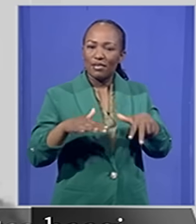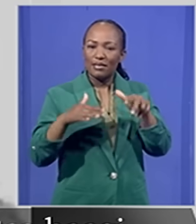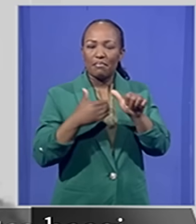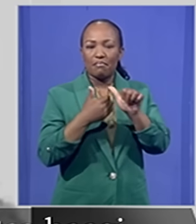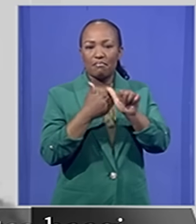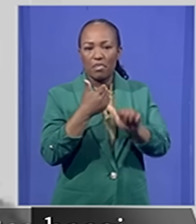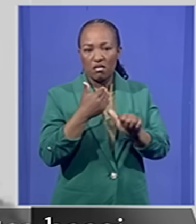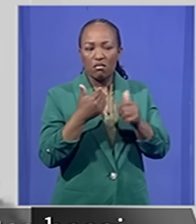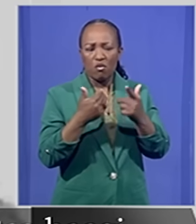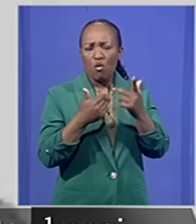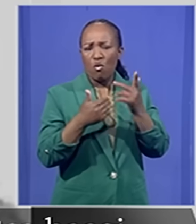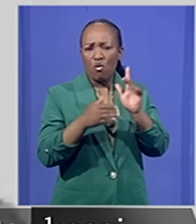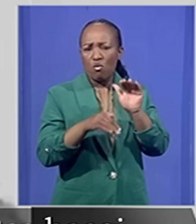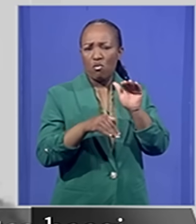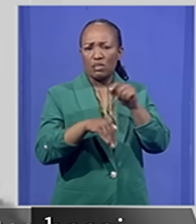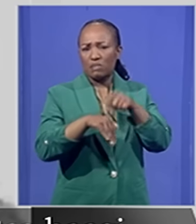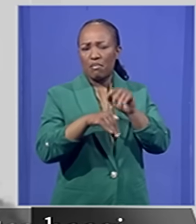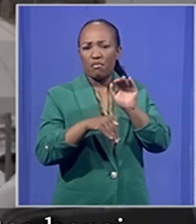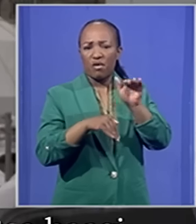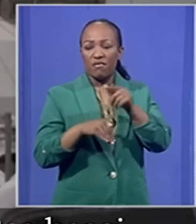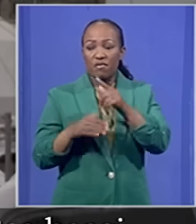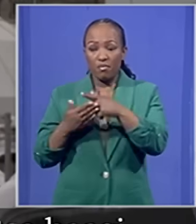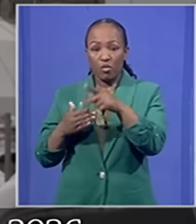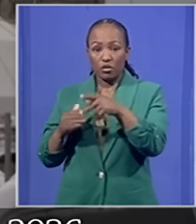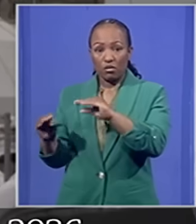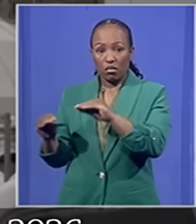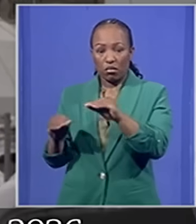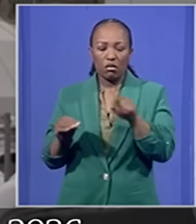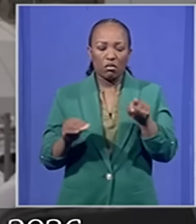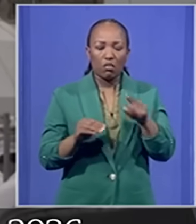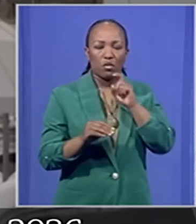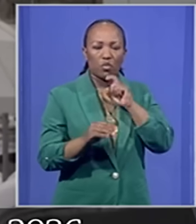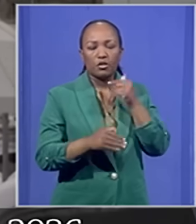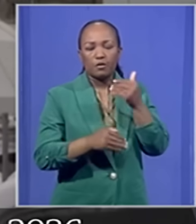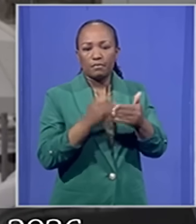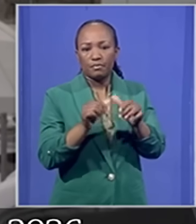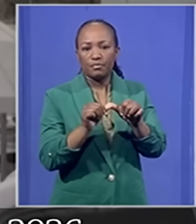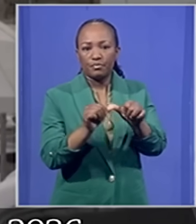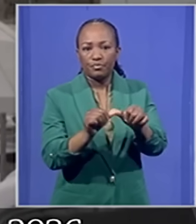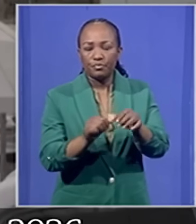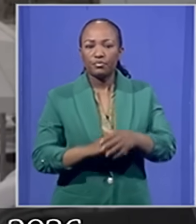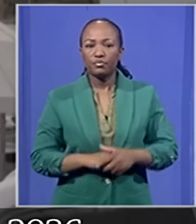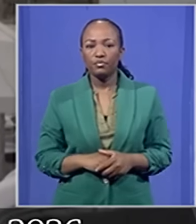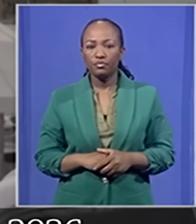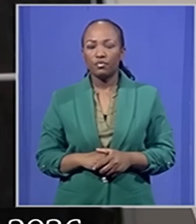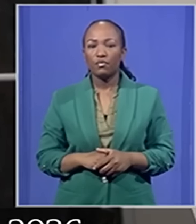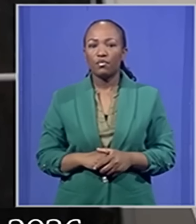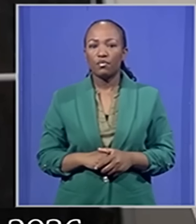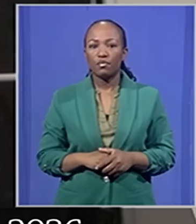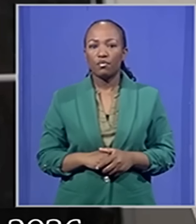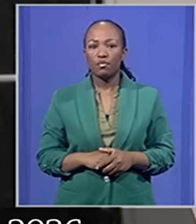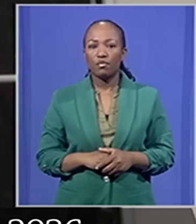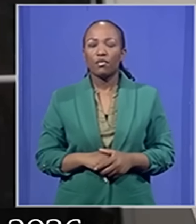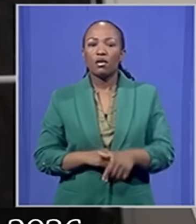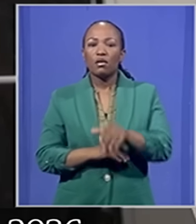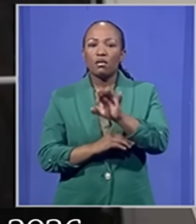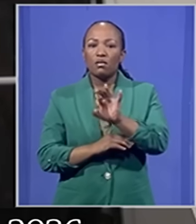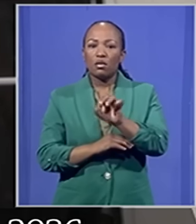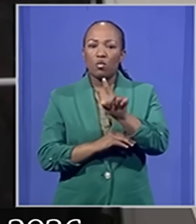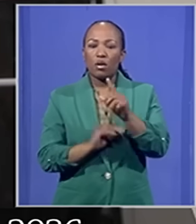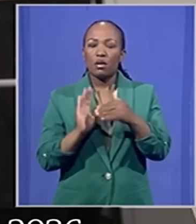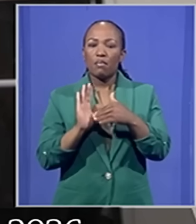even beyond, should the project be delayed. Ditshenyegelo tsa kago di balelwa go diranta di le dimilione di le 31 go